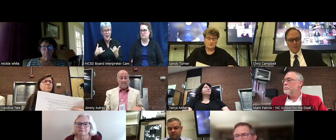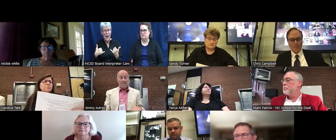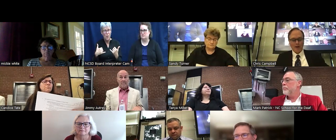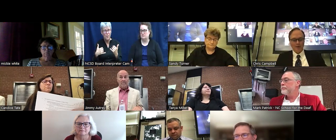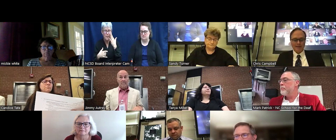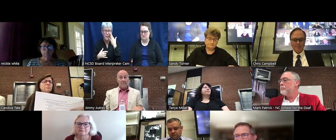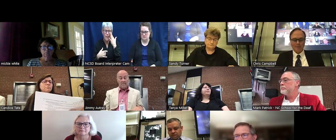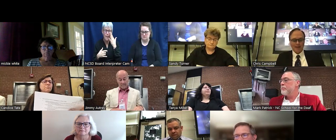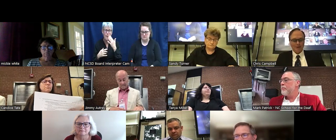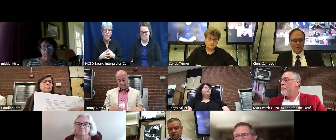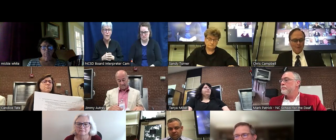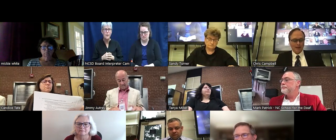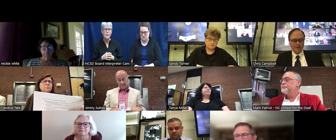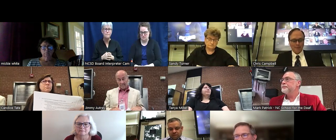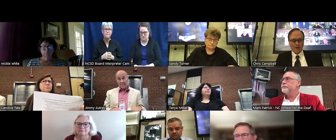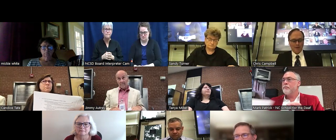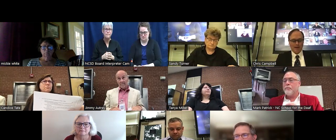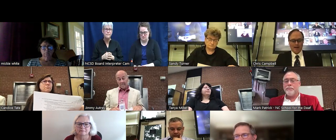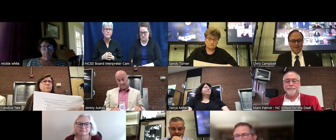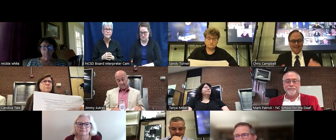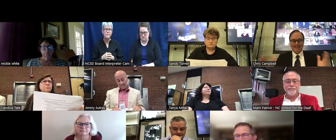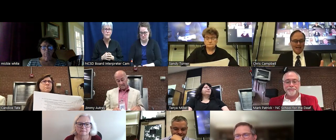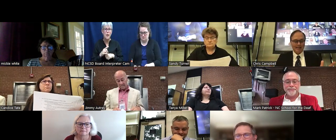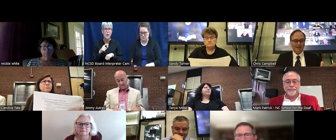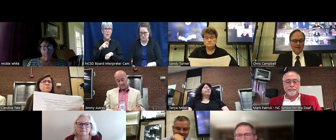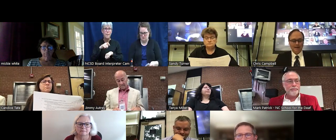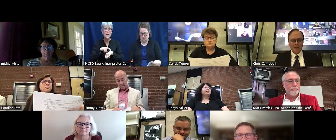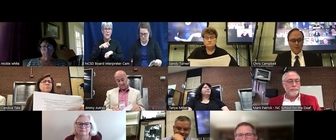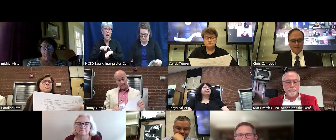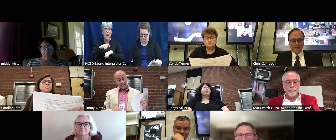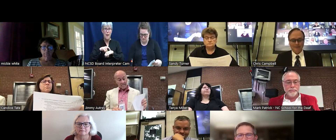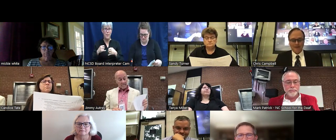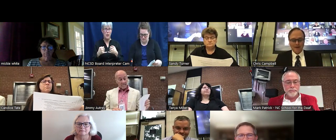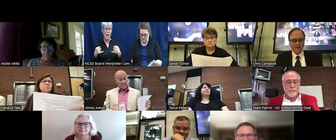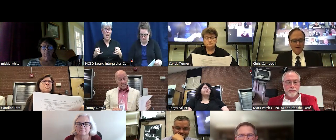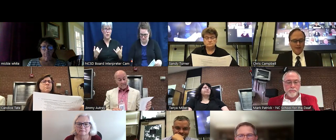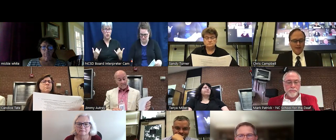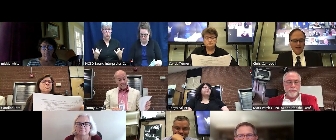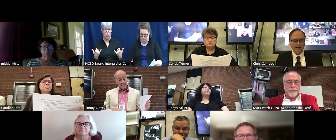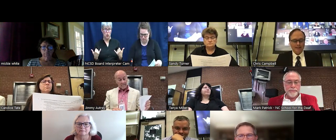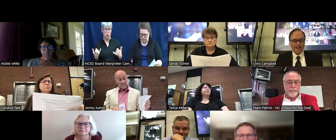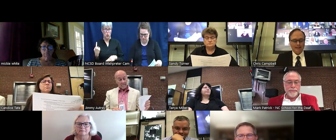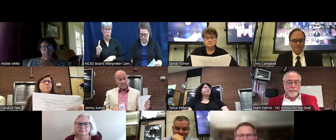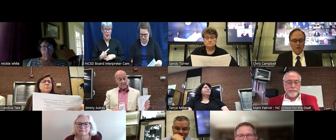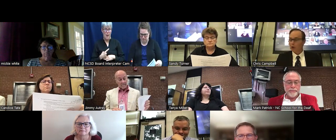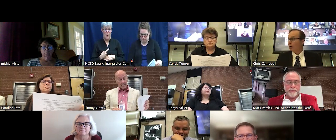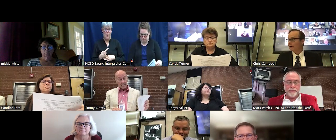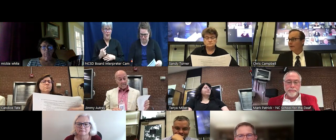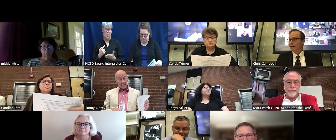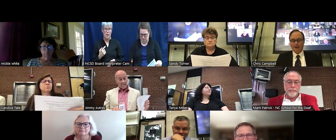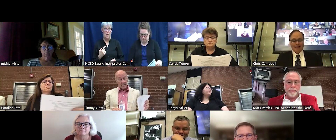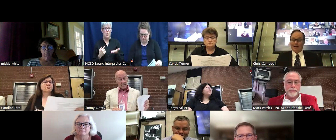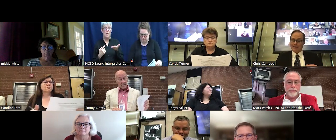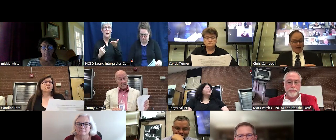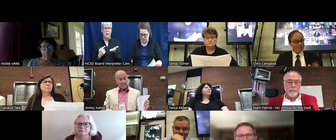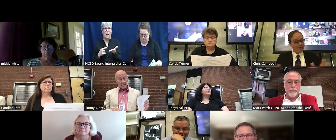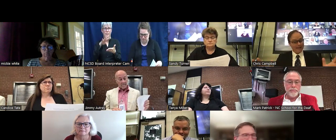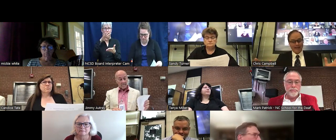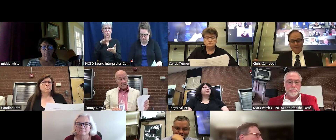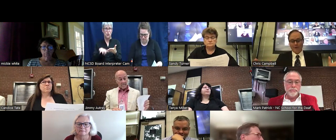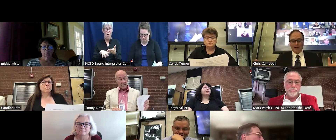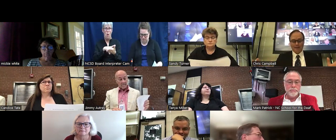The proposed timeline is just what I spoke about. Today, you're receiving the chart, and I'm